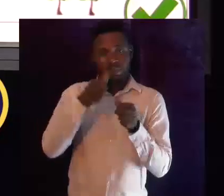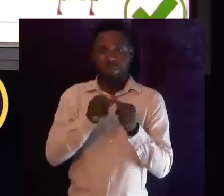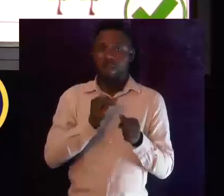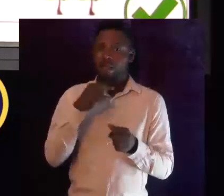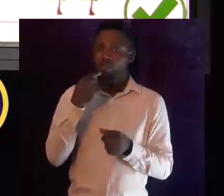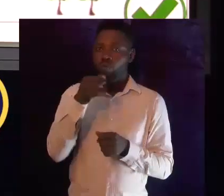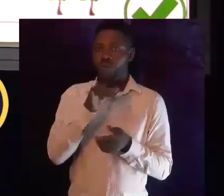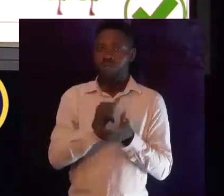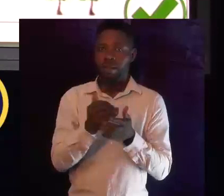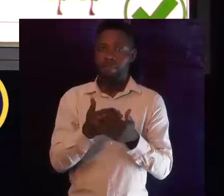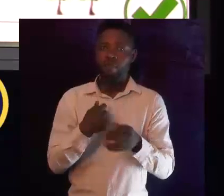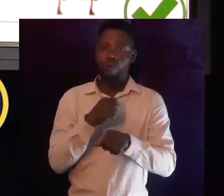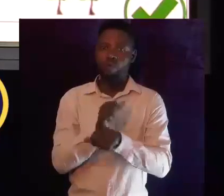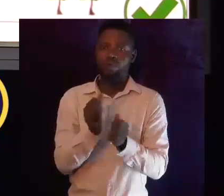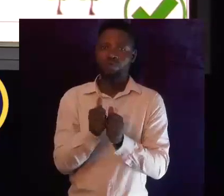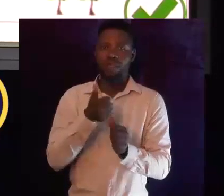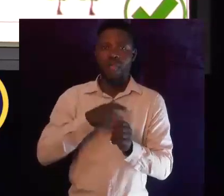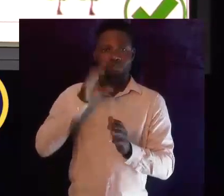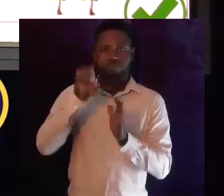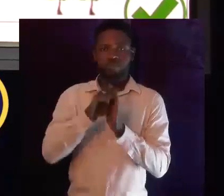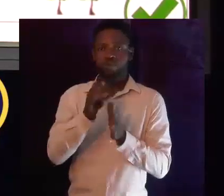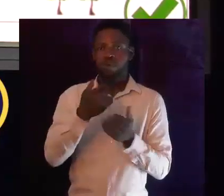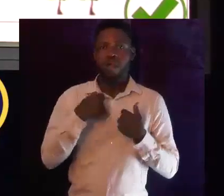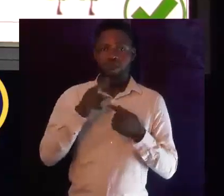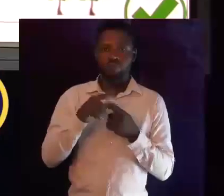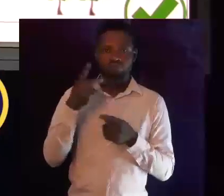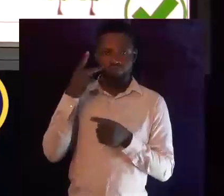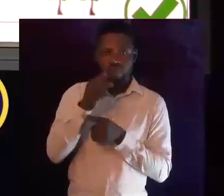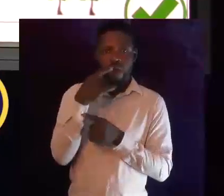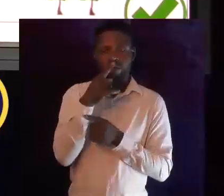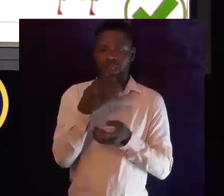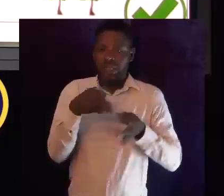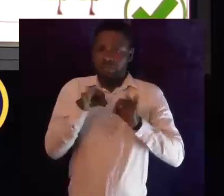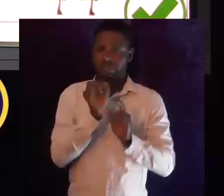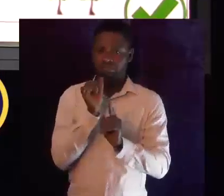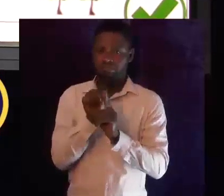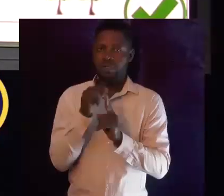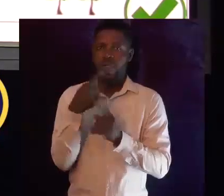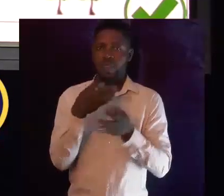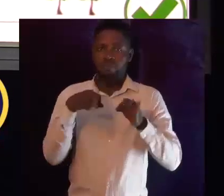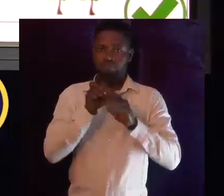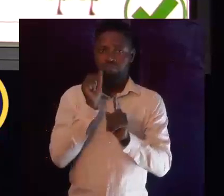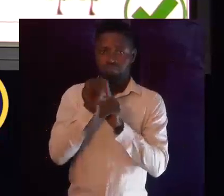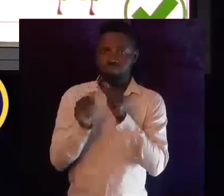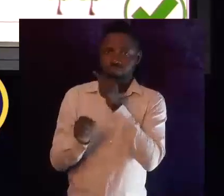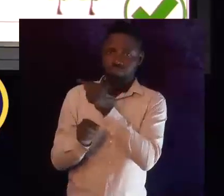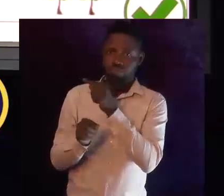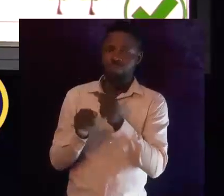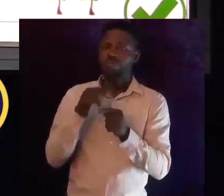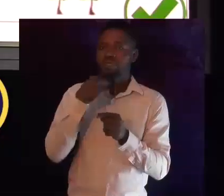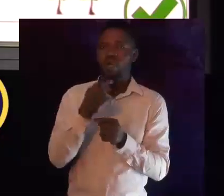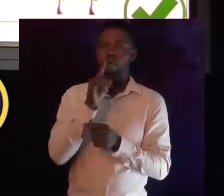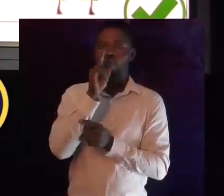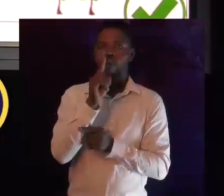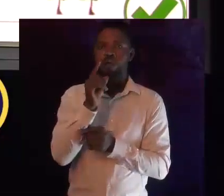remember that I said that before working with any pictogram, you have to look for the key. Now, the key to this pictogram is right here. It